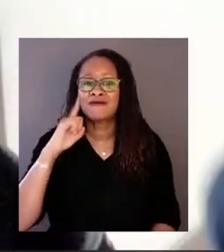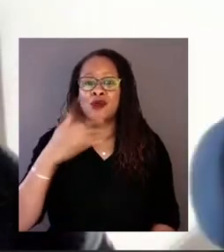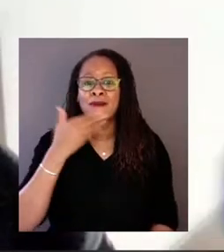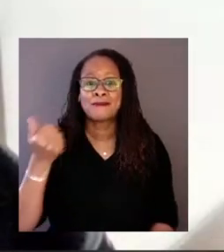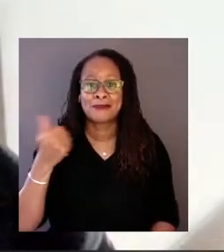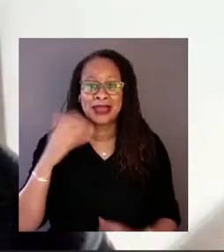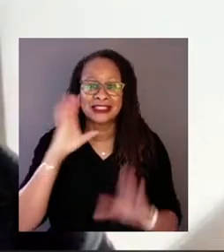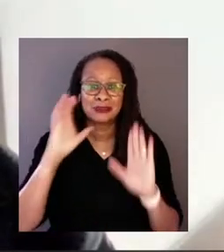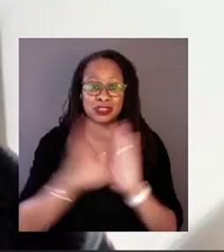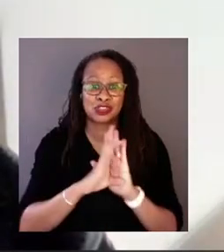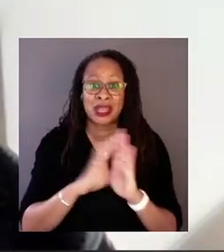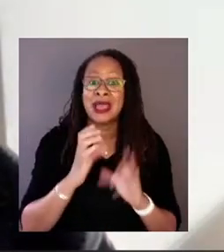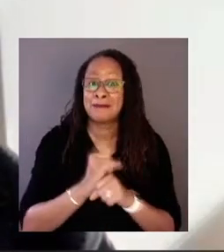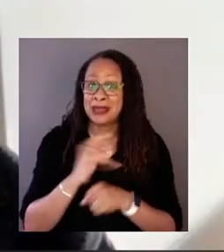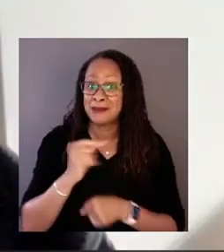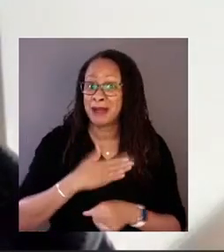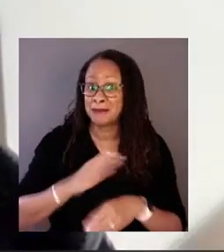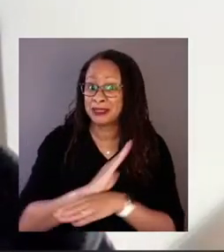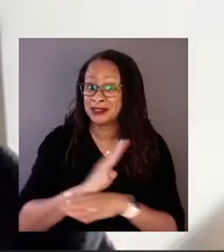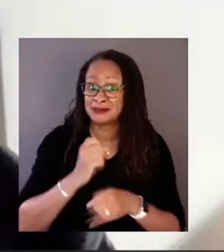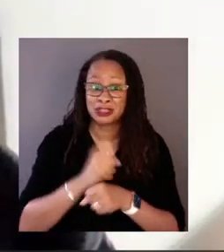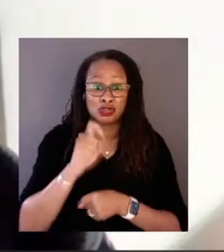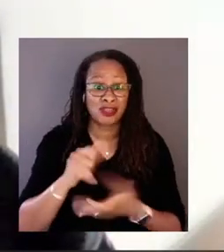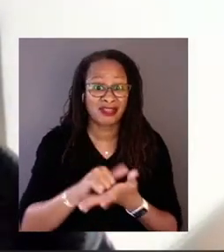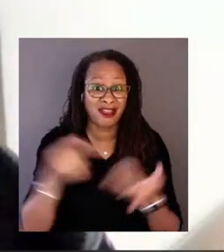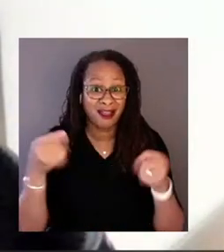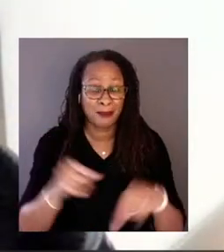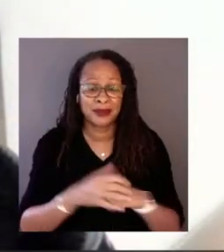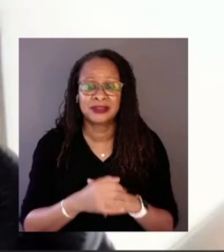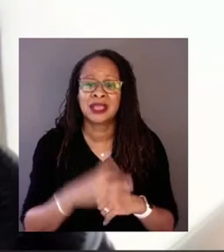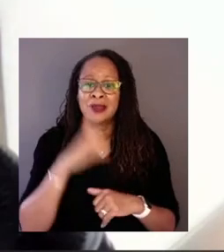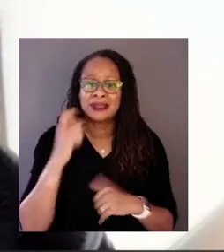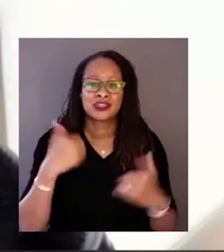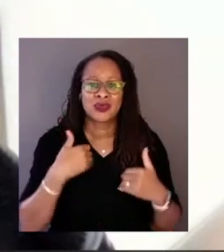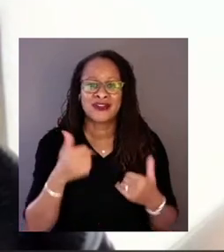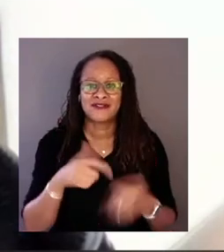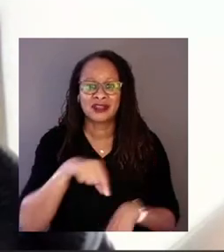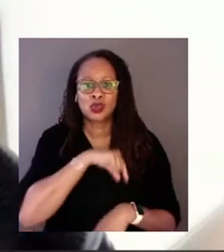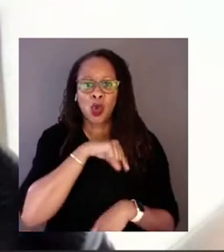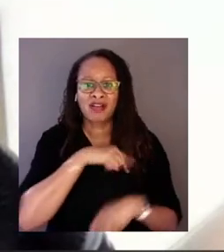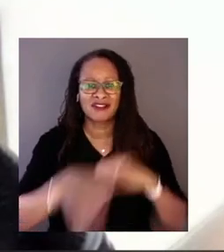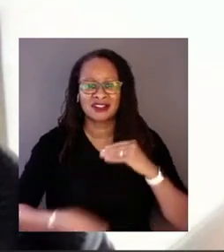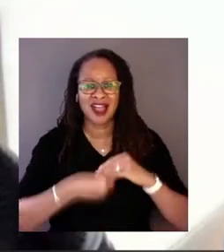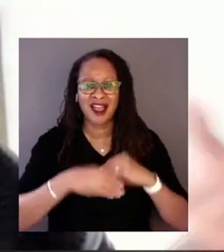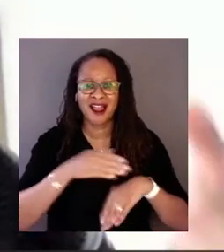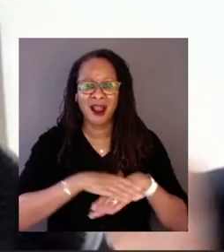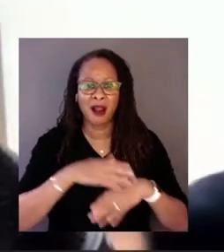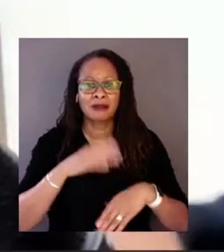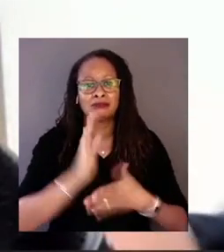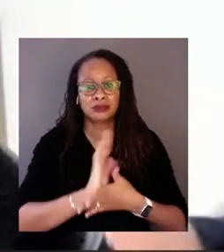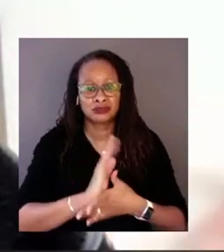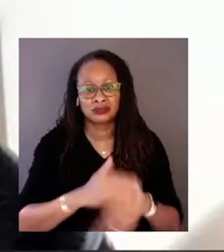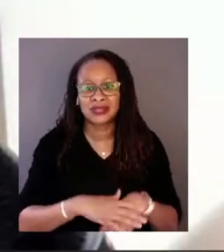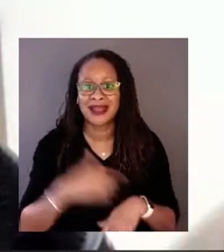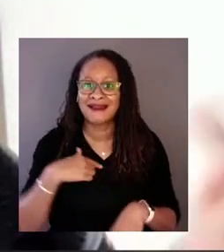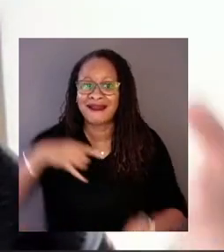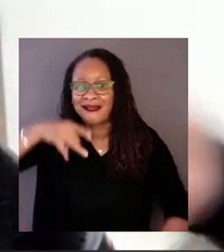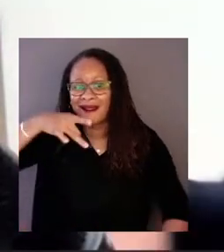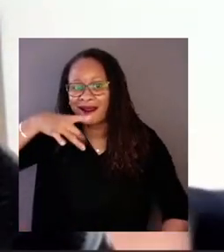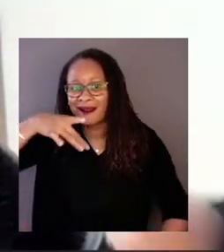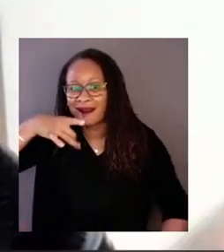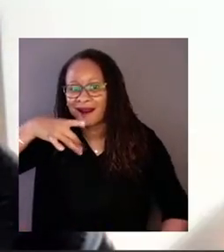that happens because we have put these qualifiers on movies, and I hate the qualifiers